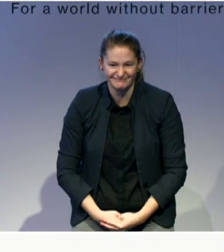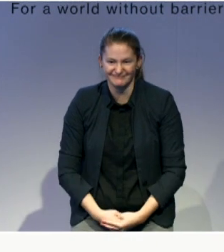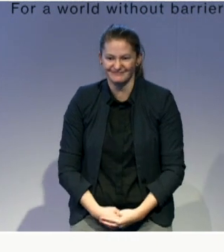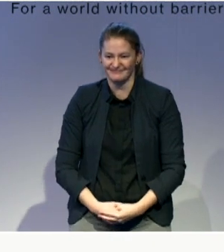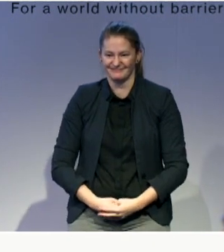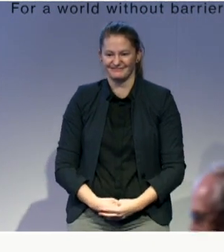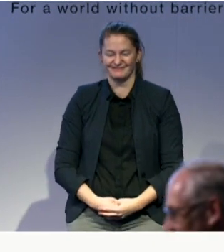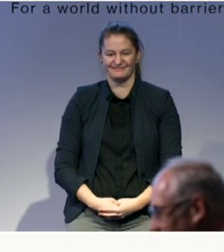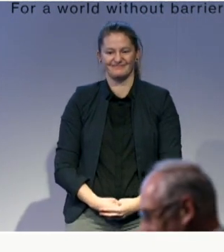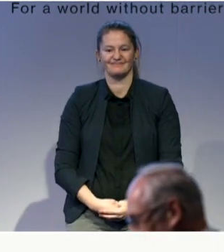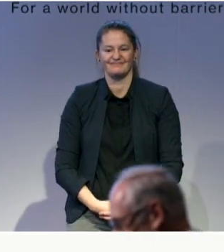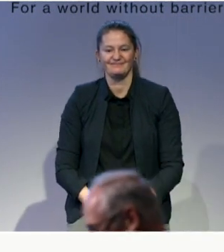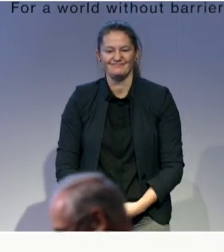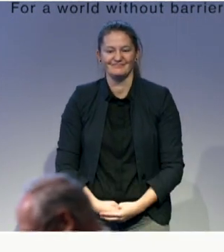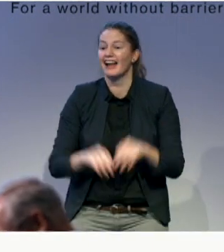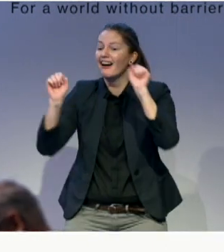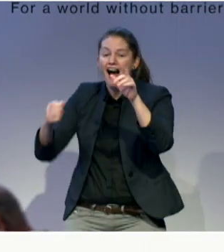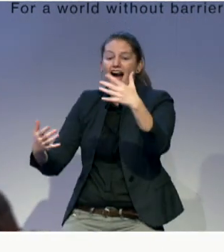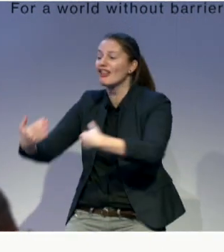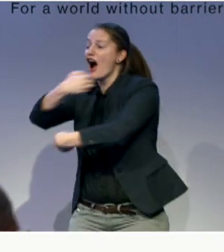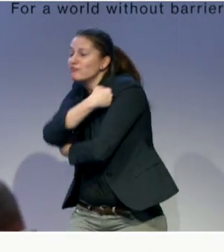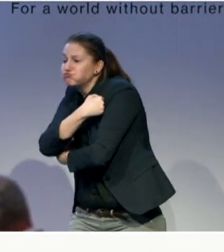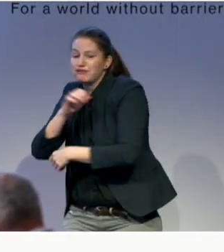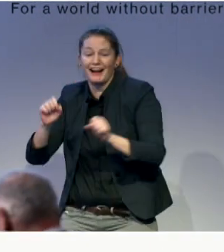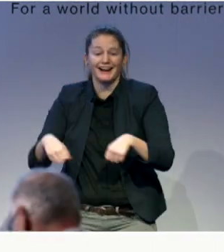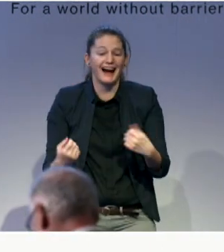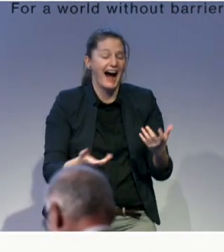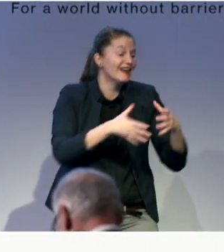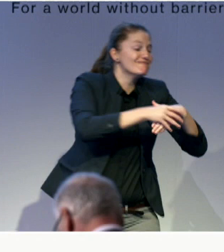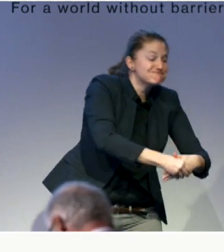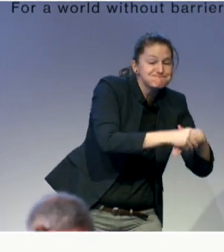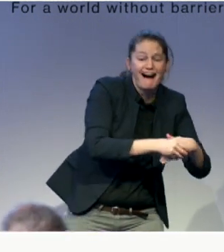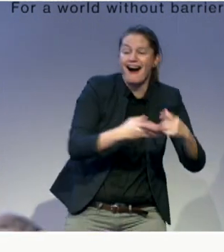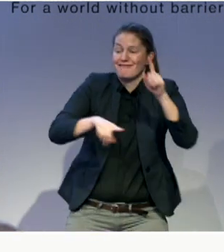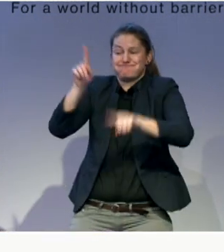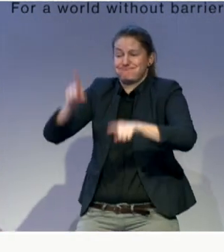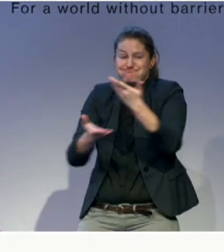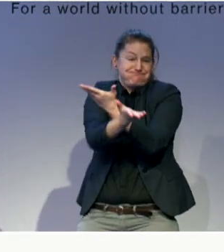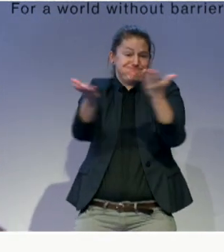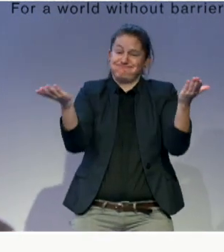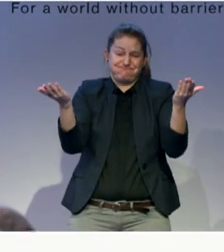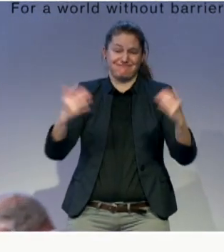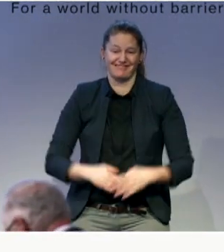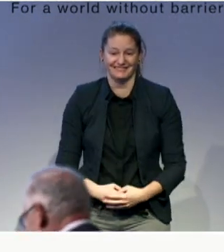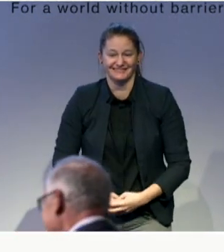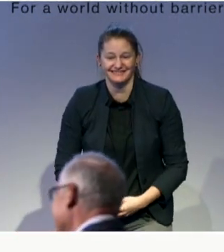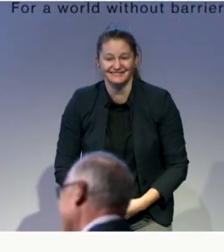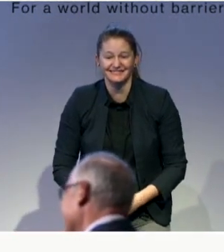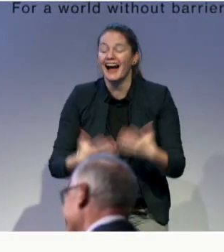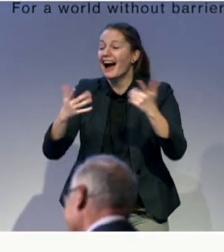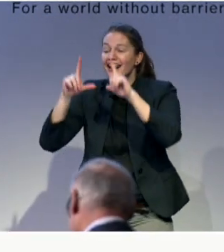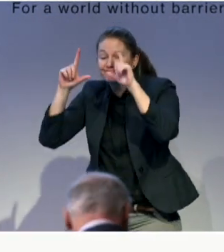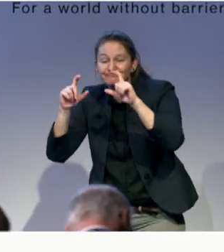I mean, you can hug people as well. I'm all about the hugging. And thank you, the photographers.